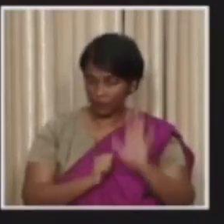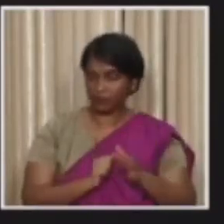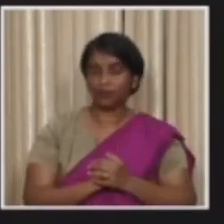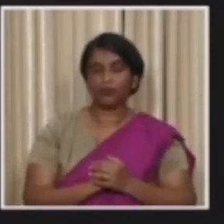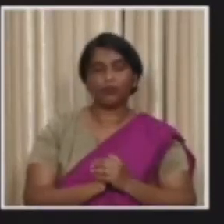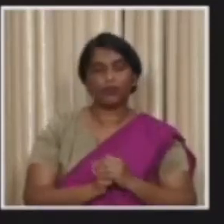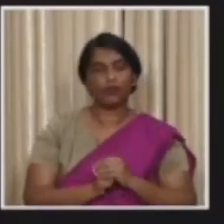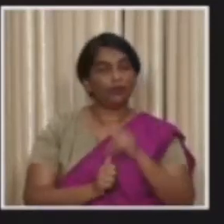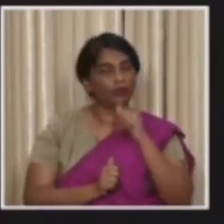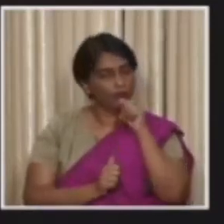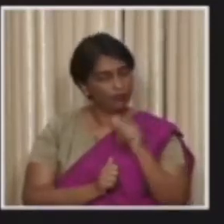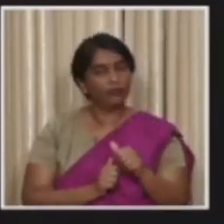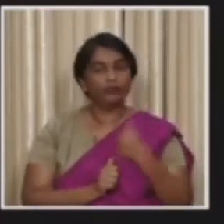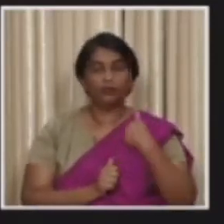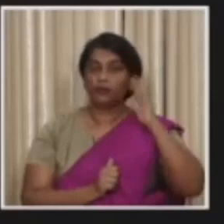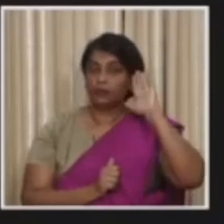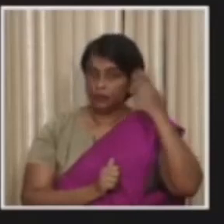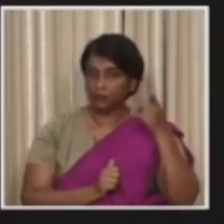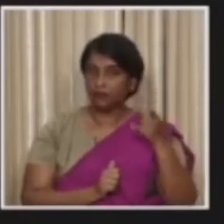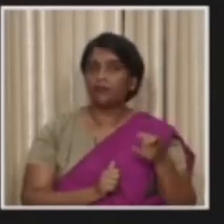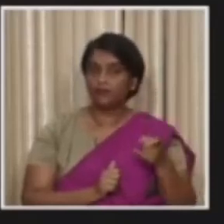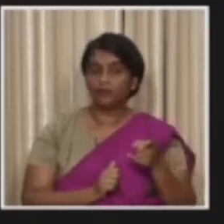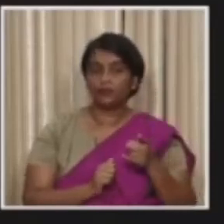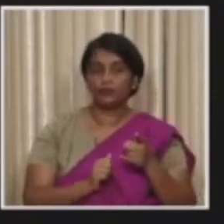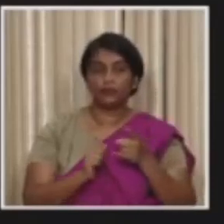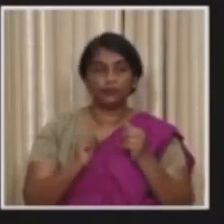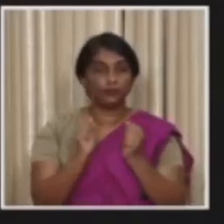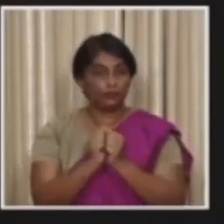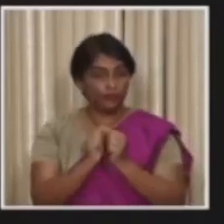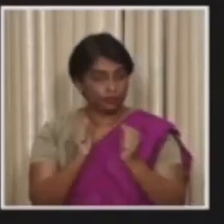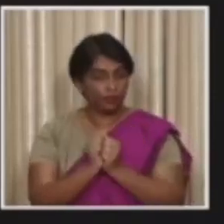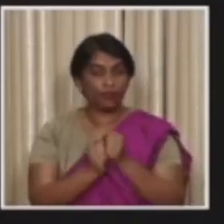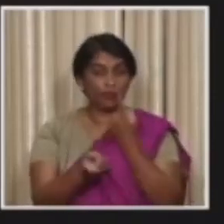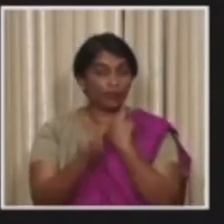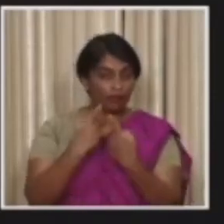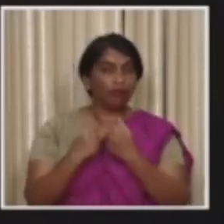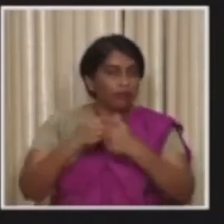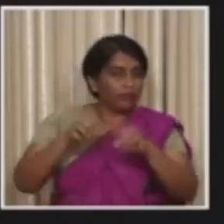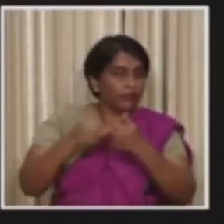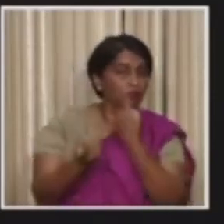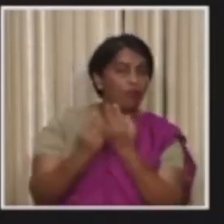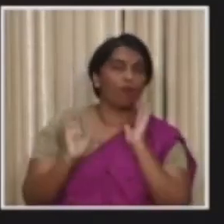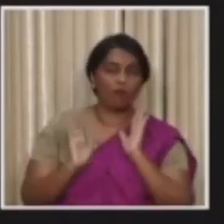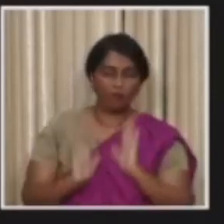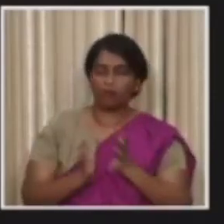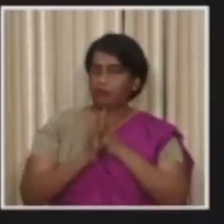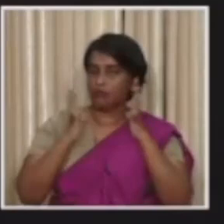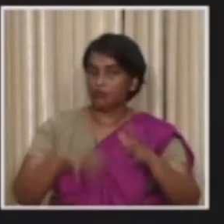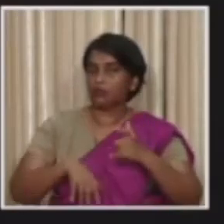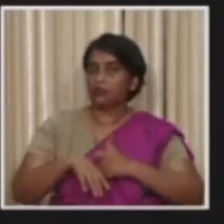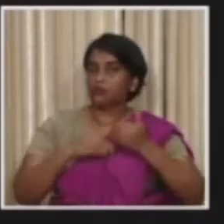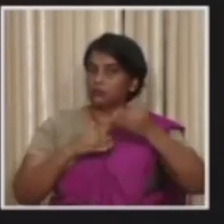evaluation, let us also have, because it is such a major issue in this country for a long, long period of time and nothing had been done on that,